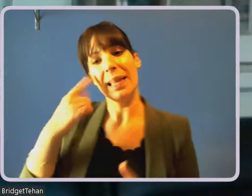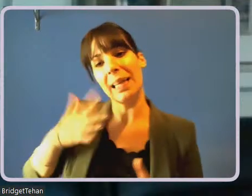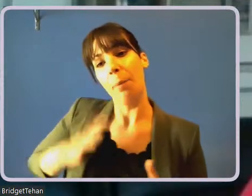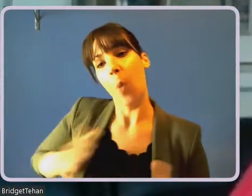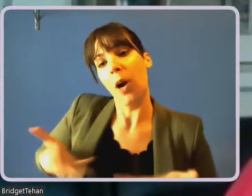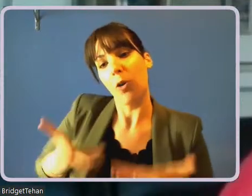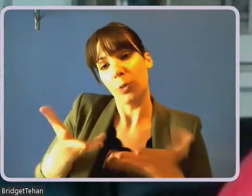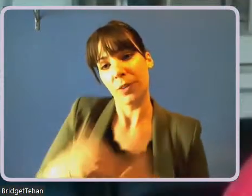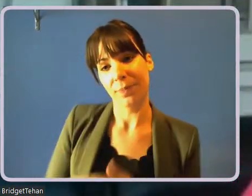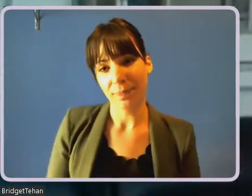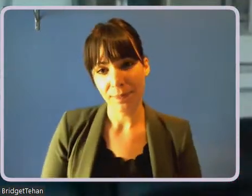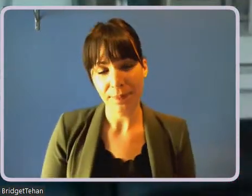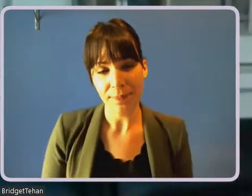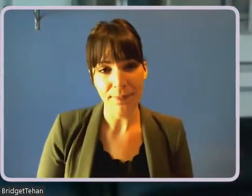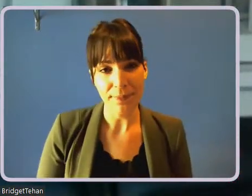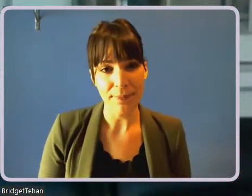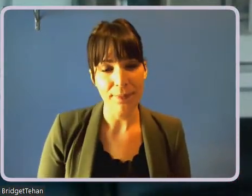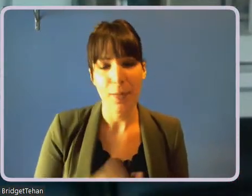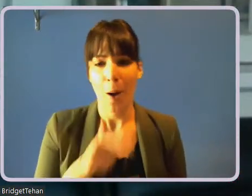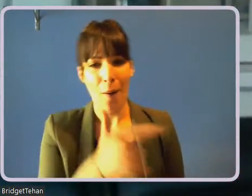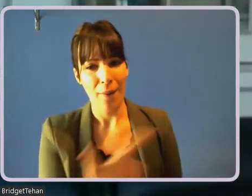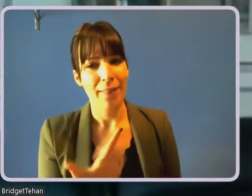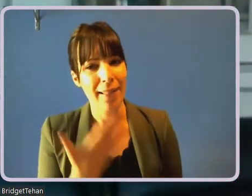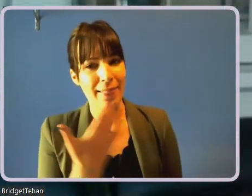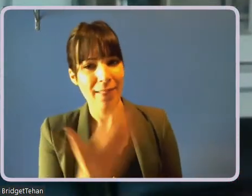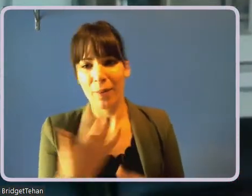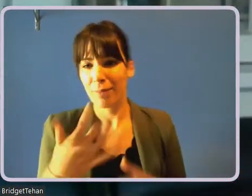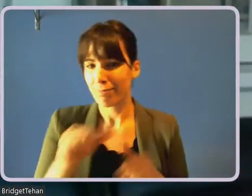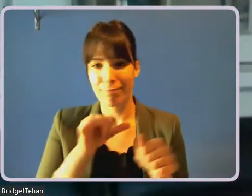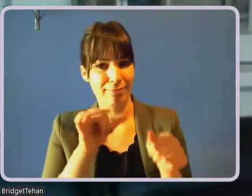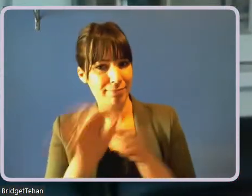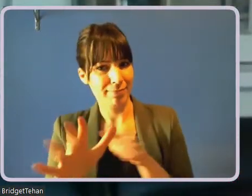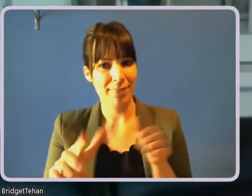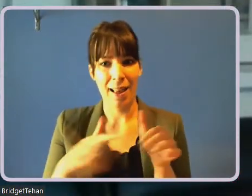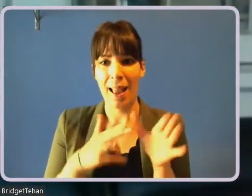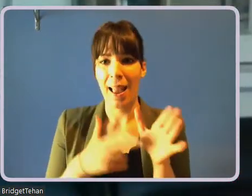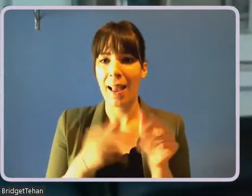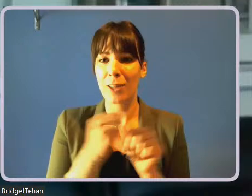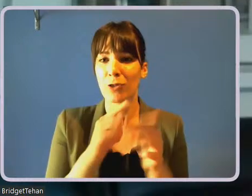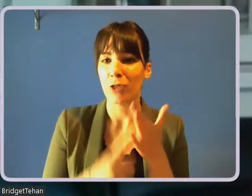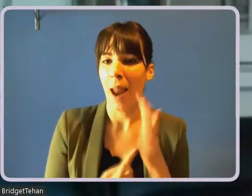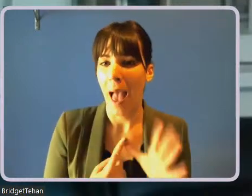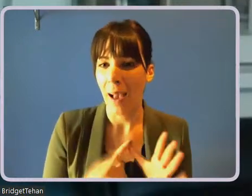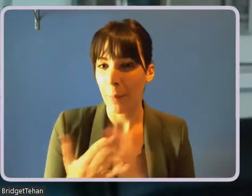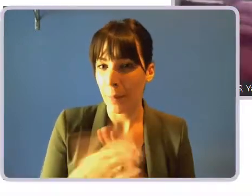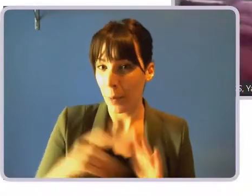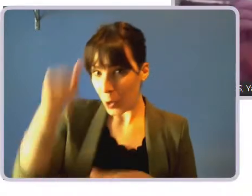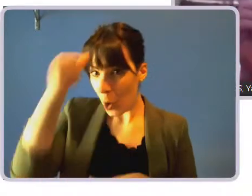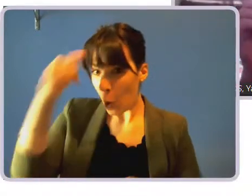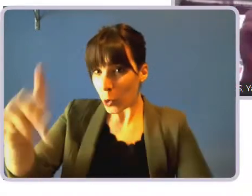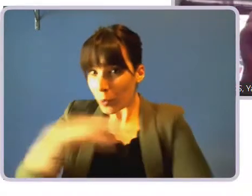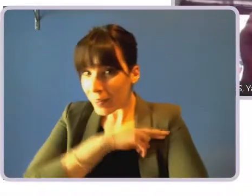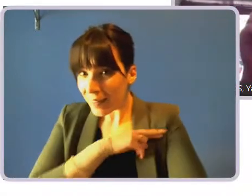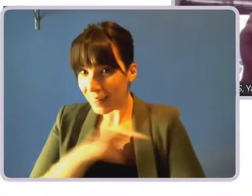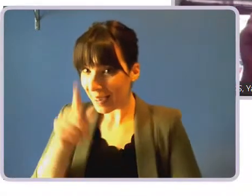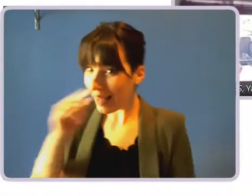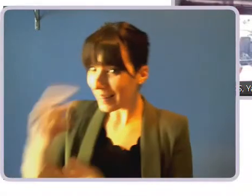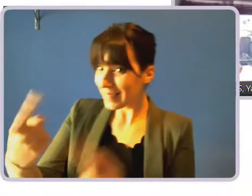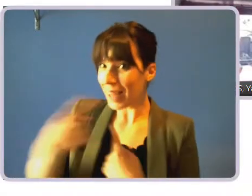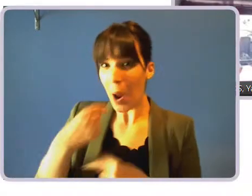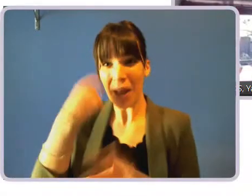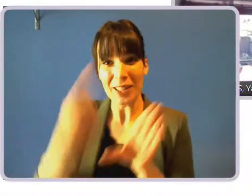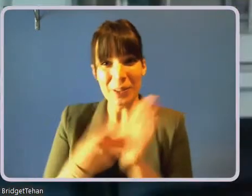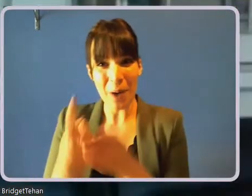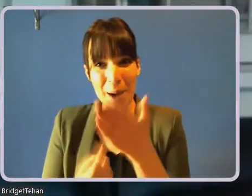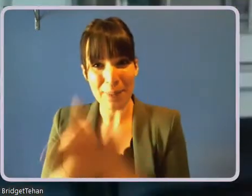Thank you. That is absolutely fantastic, Angela. We'll hold you to account. You can report back next year. But I do want to